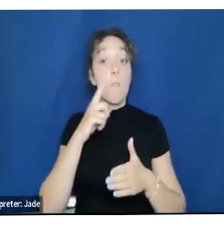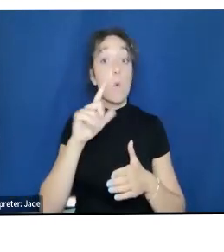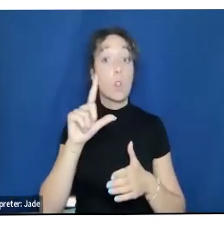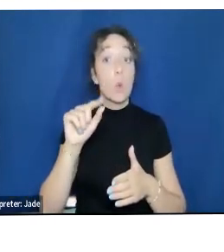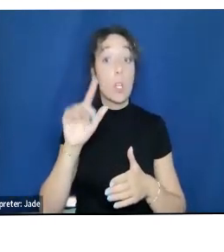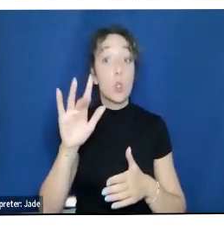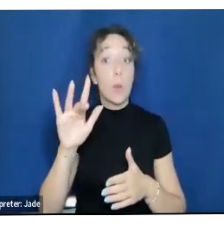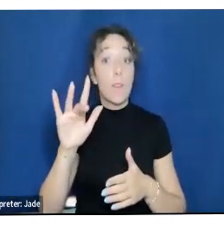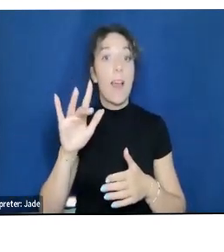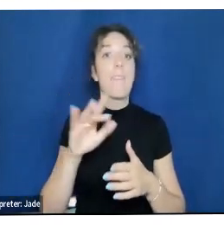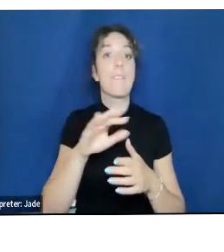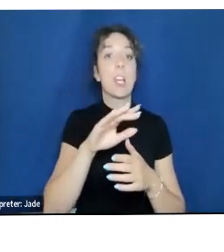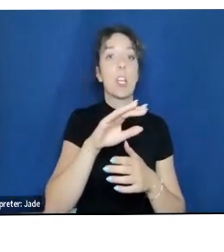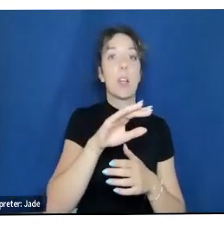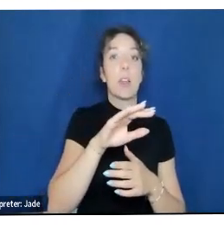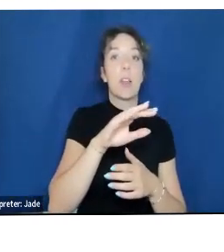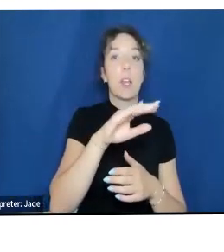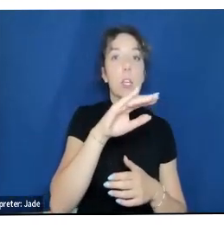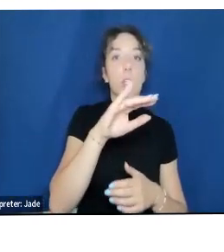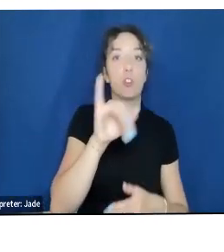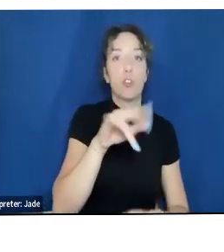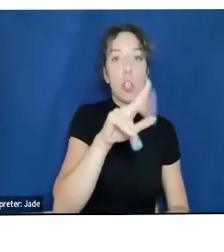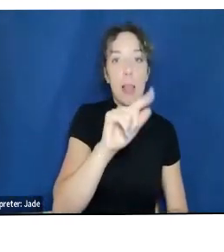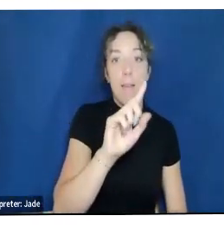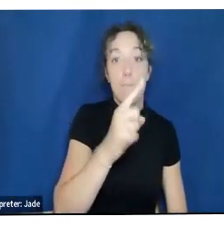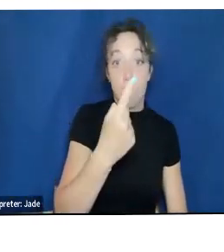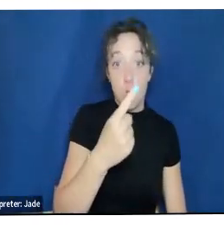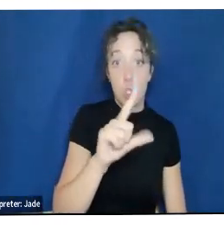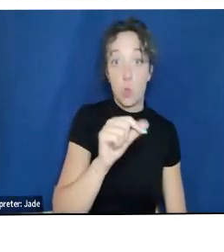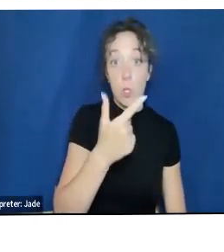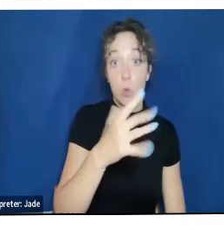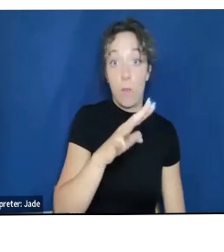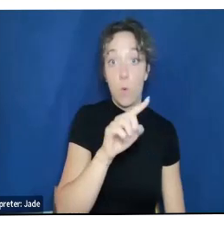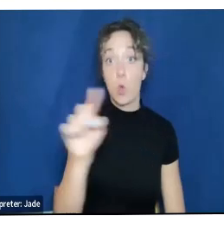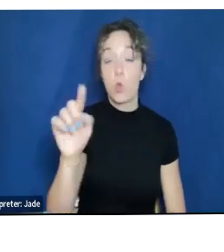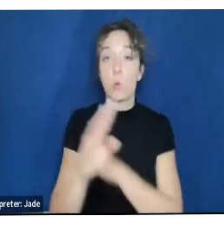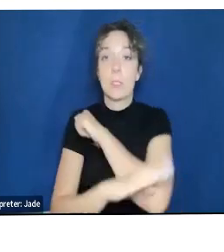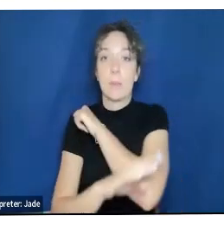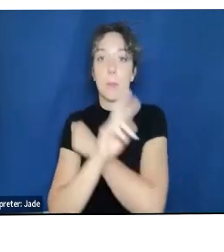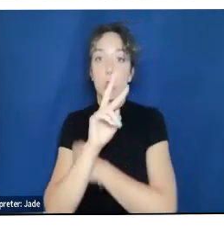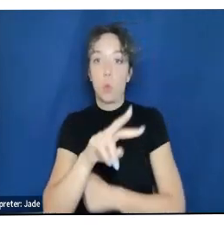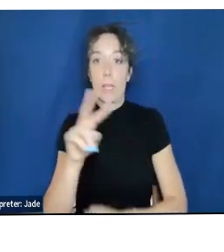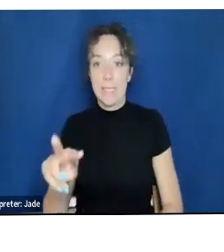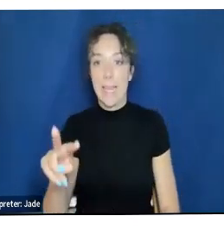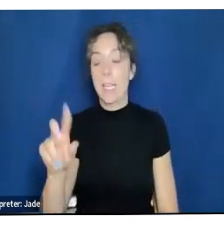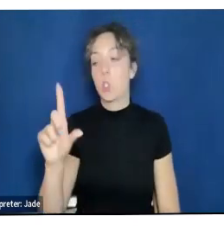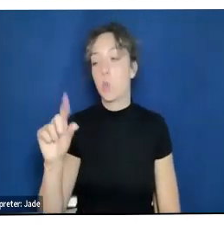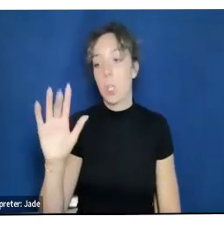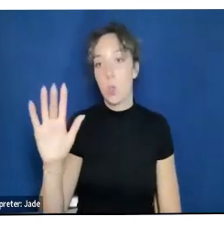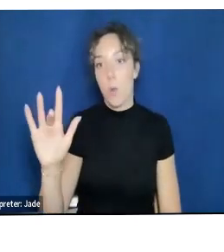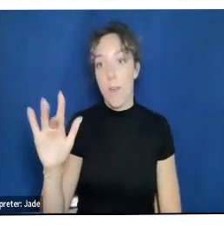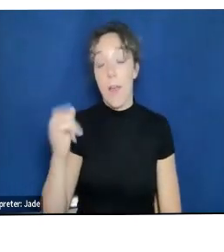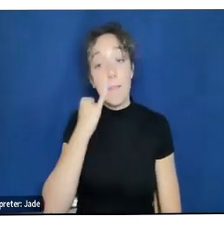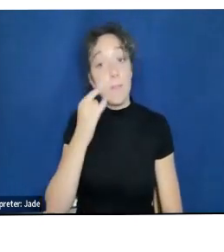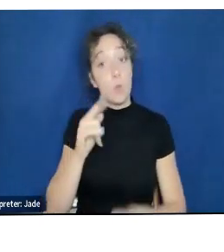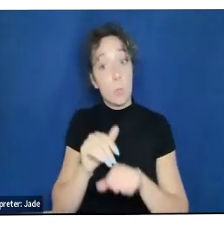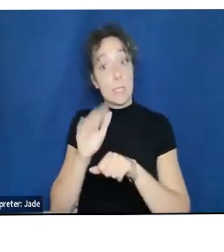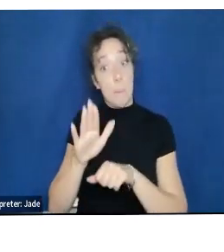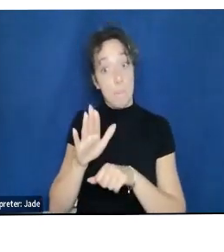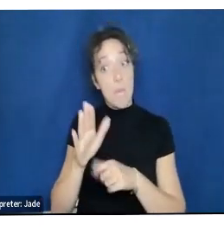1, 2024, September 22nd, 2025. If you submit as part of